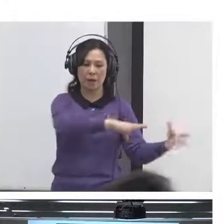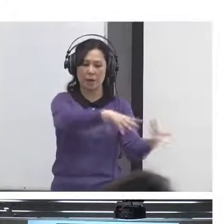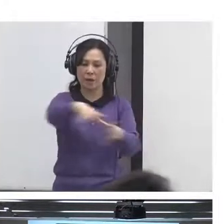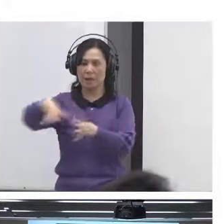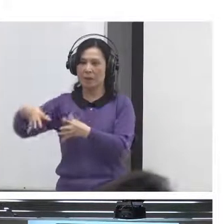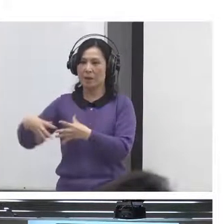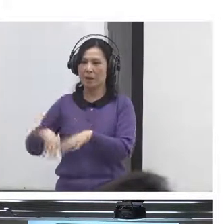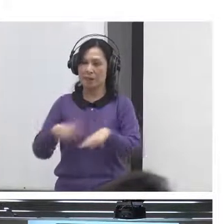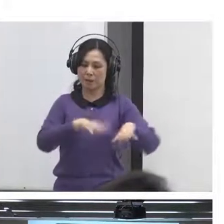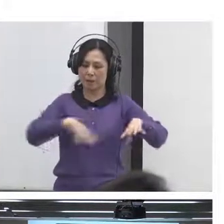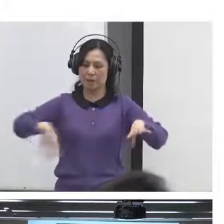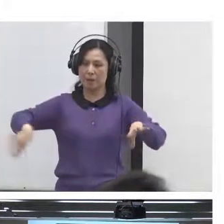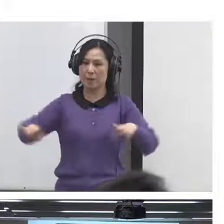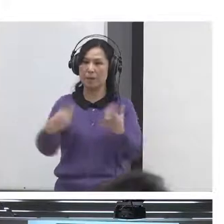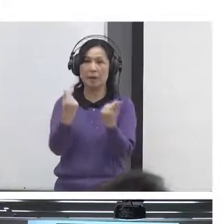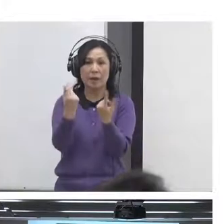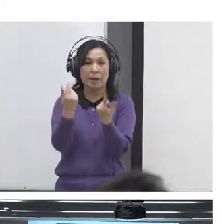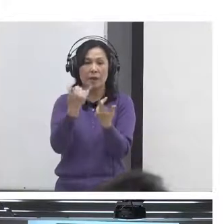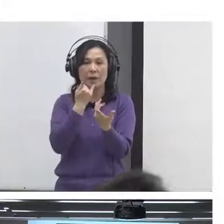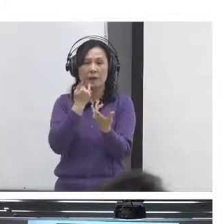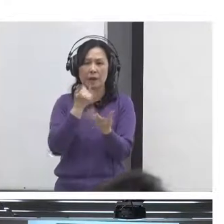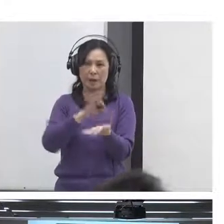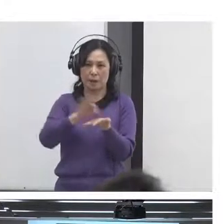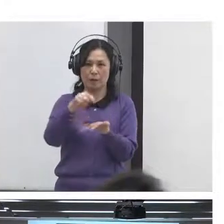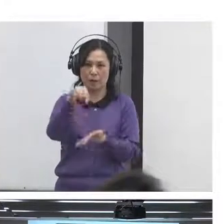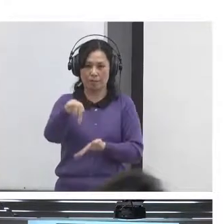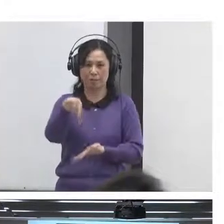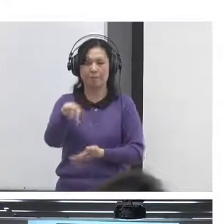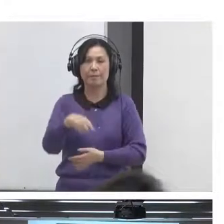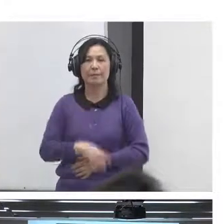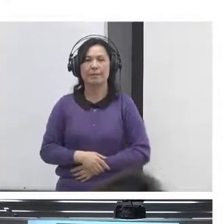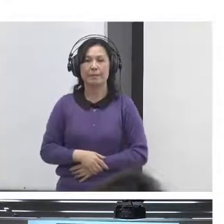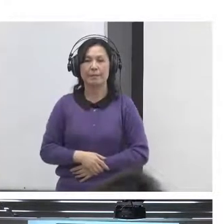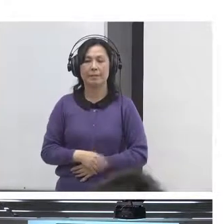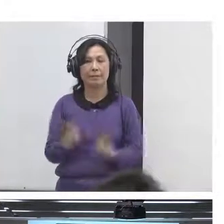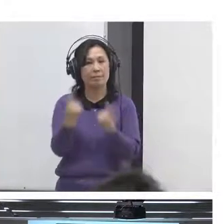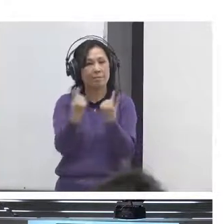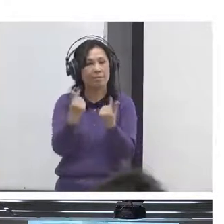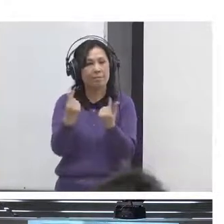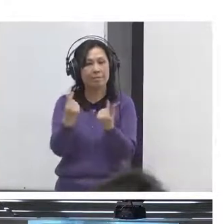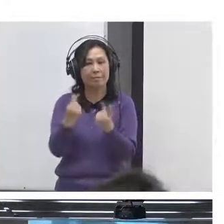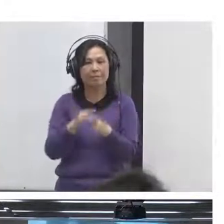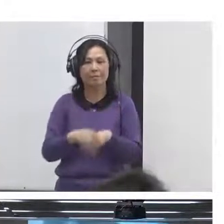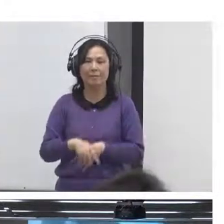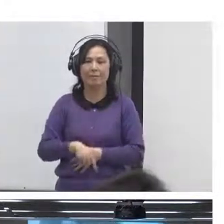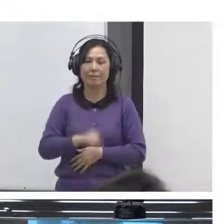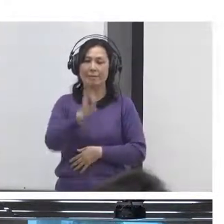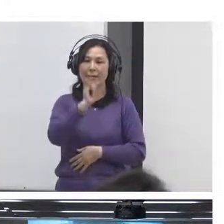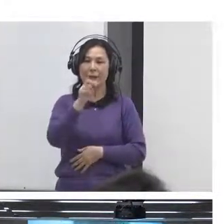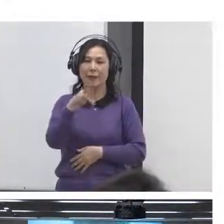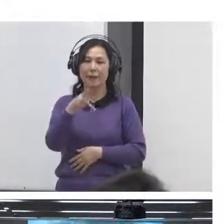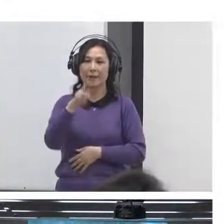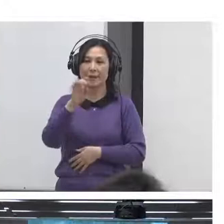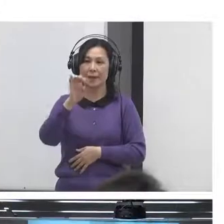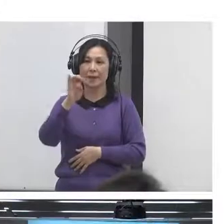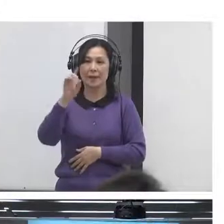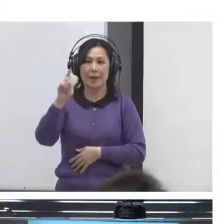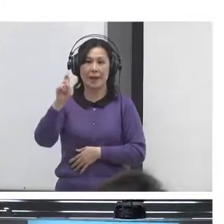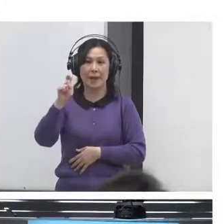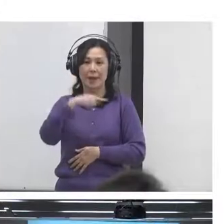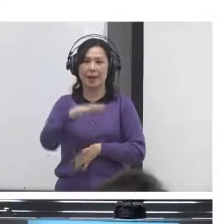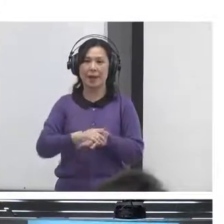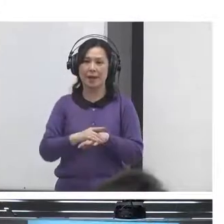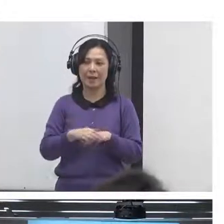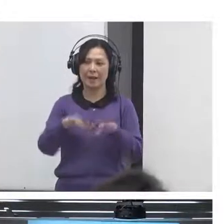shelves, our open source GIS software, and a usage guide. Octopi can thus be easily adapted for any